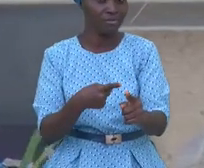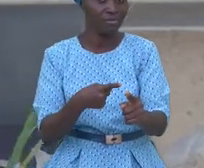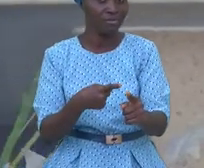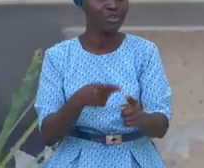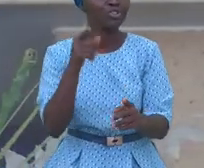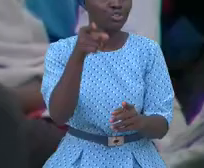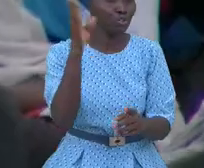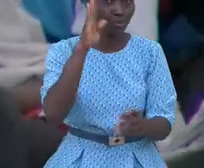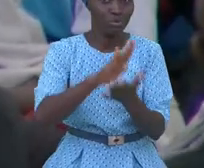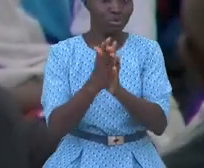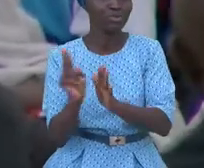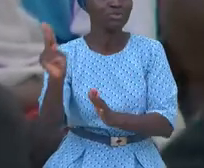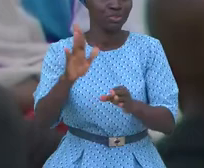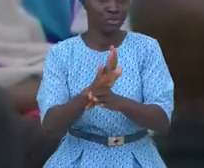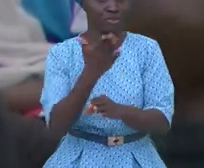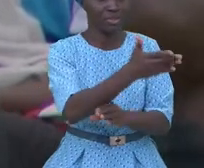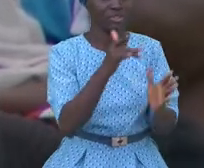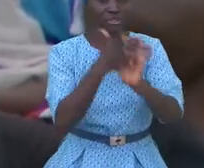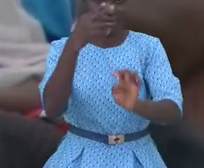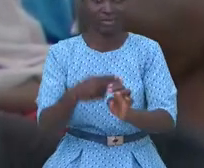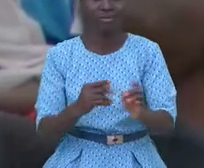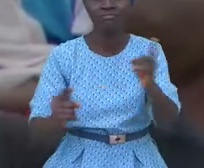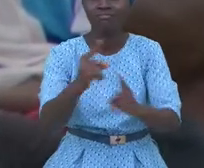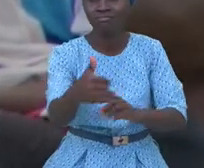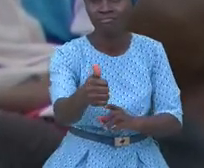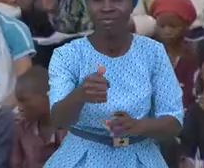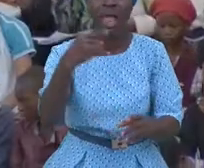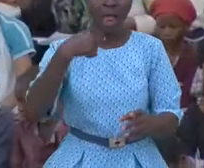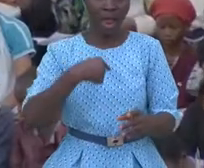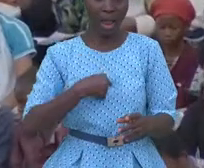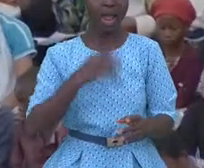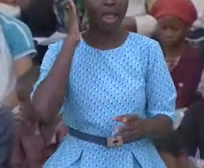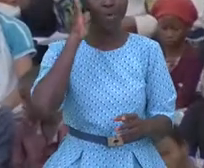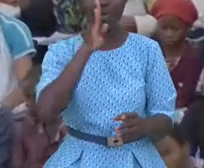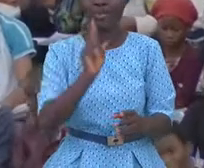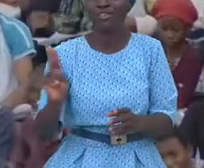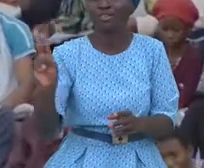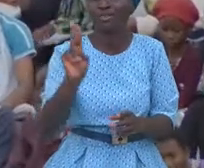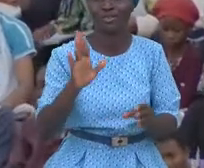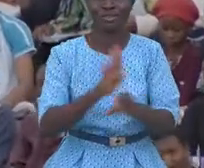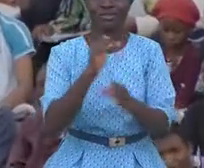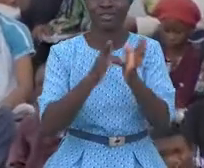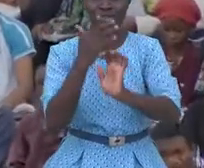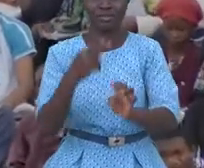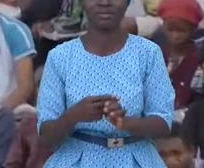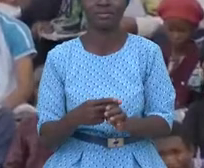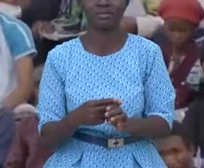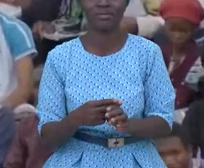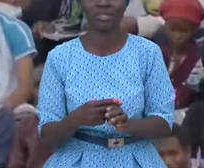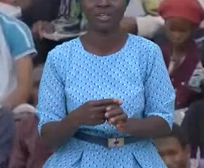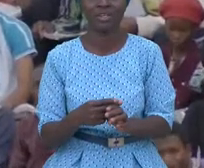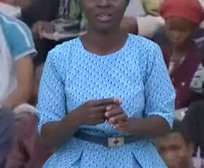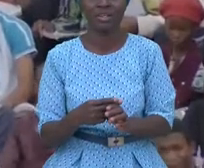you'll be useful. I will be useful. You see, there's no point.